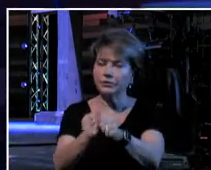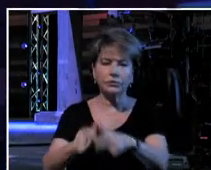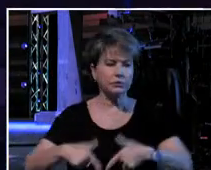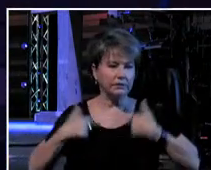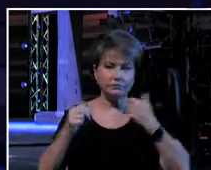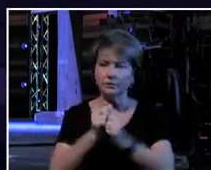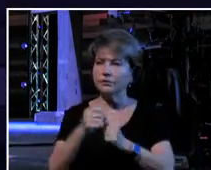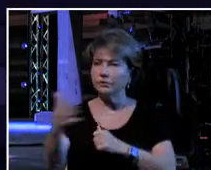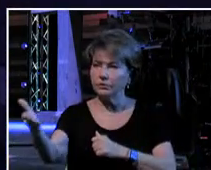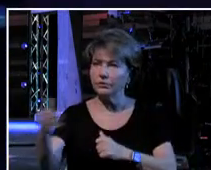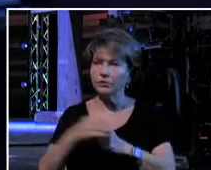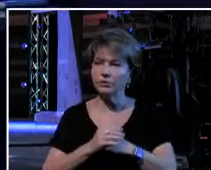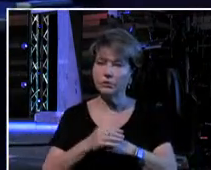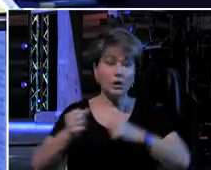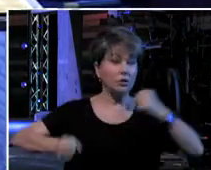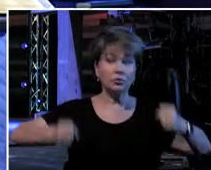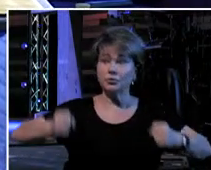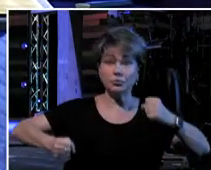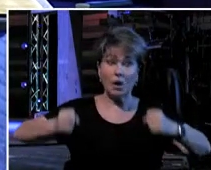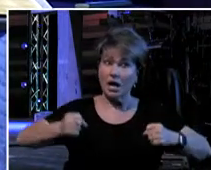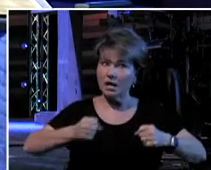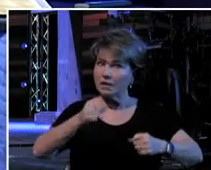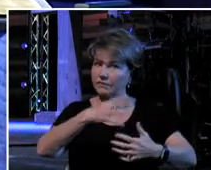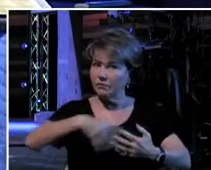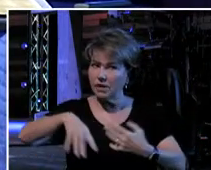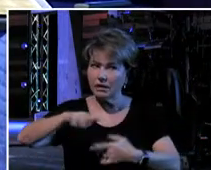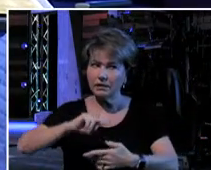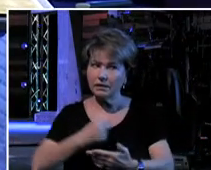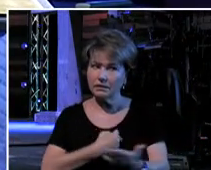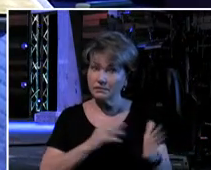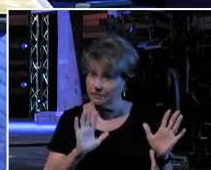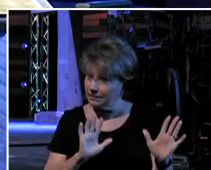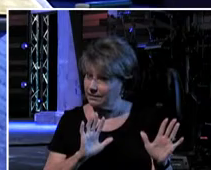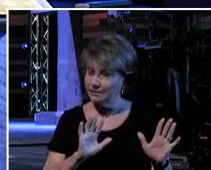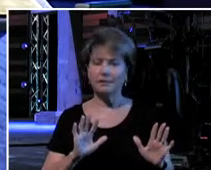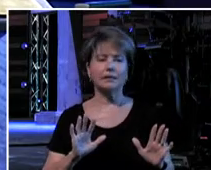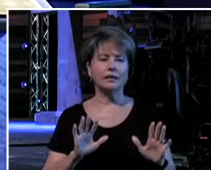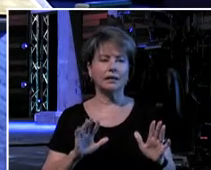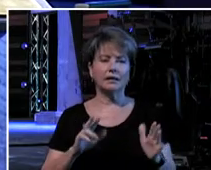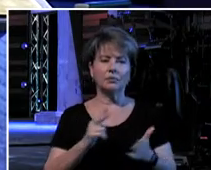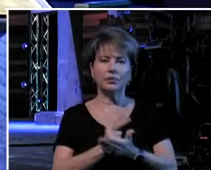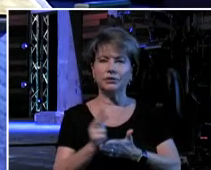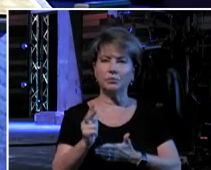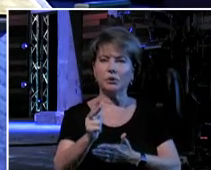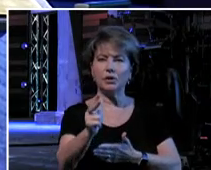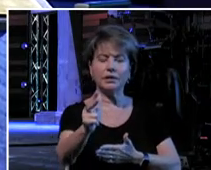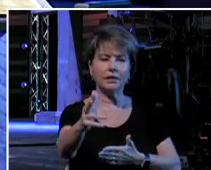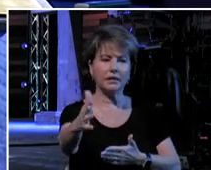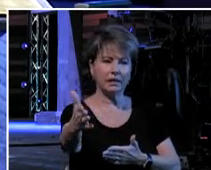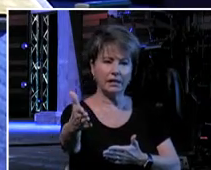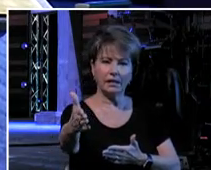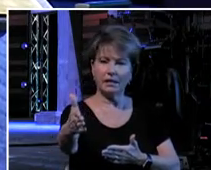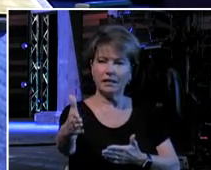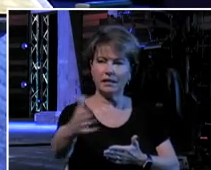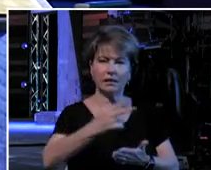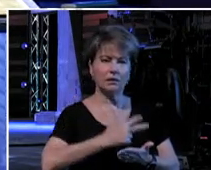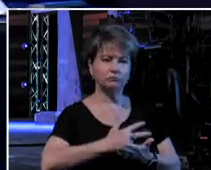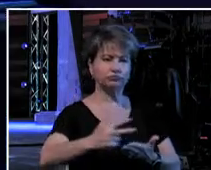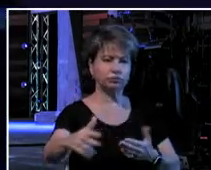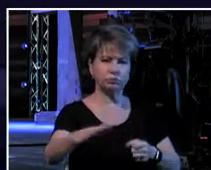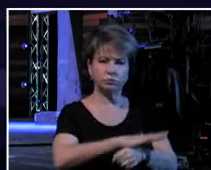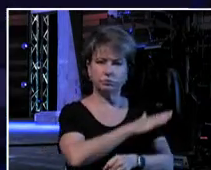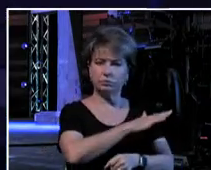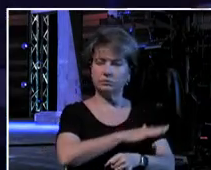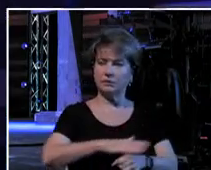you, people who drive around you, okay? Even out of a parking lot today, okay? People